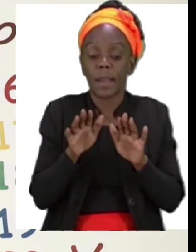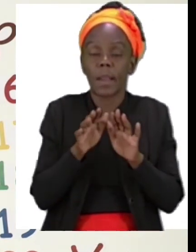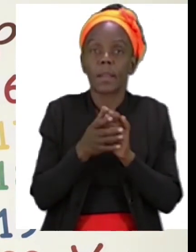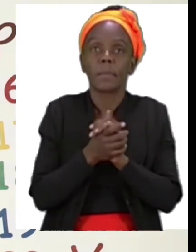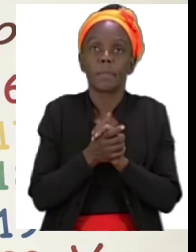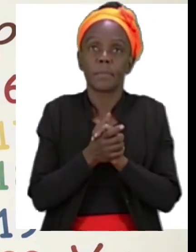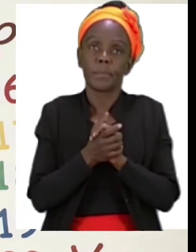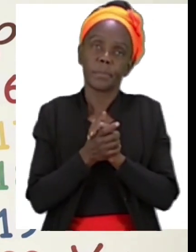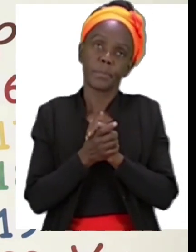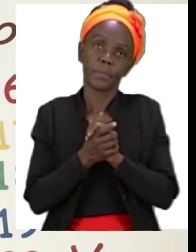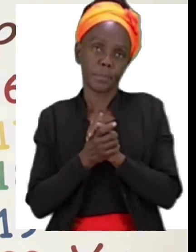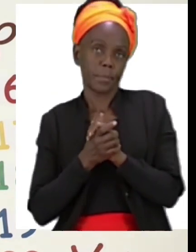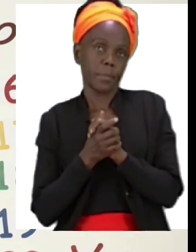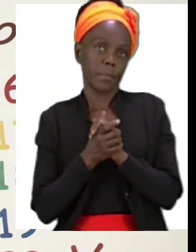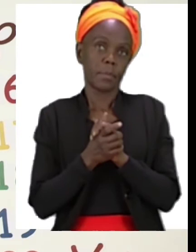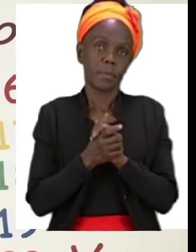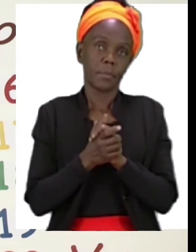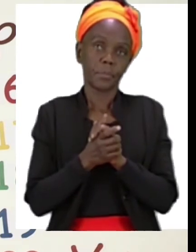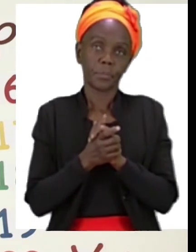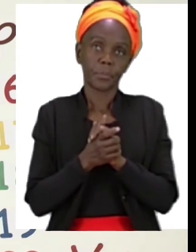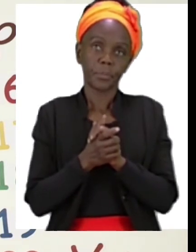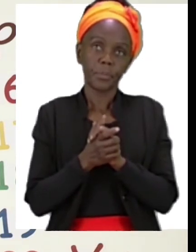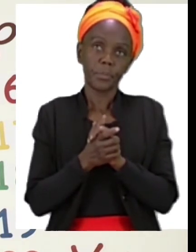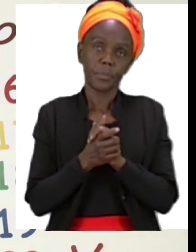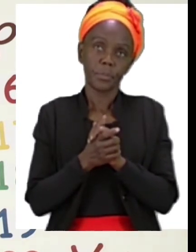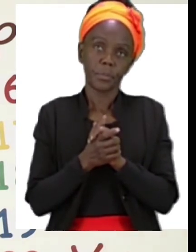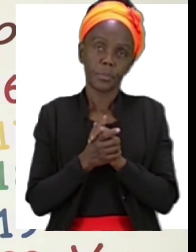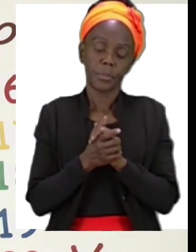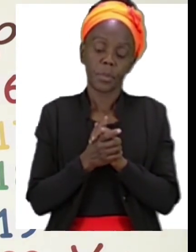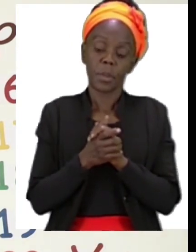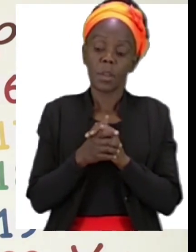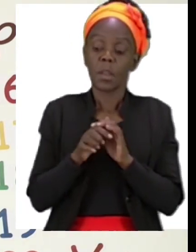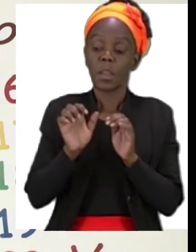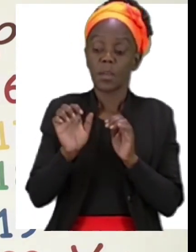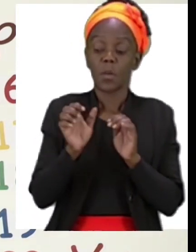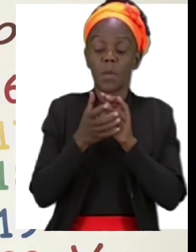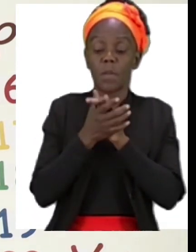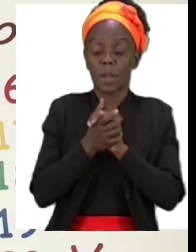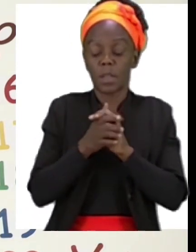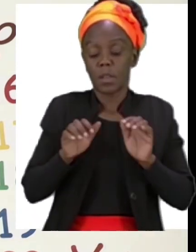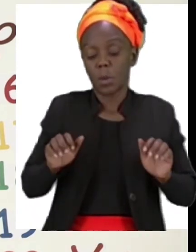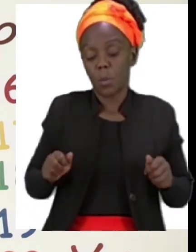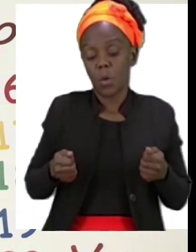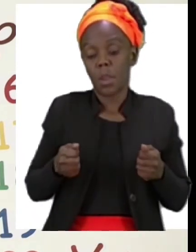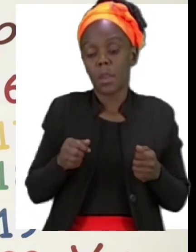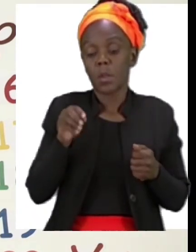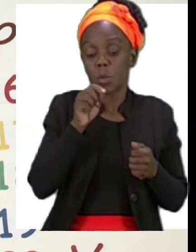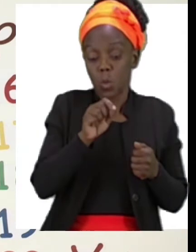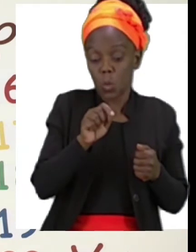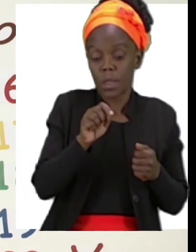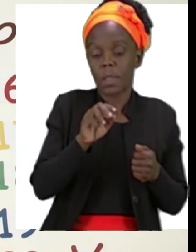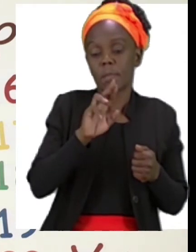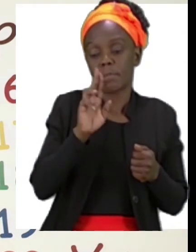for a friend, which means a girl. But you are going to put he if it is a boy. And then you're going